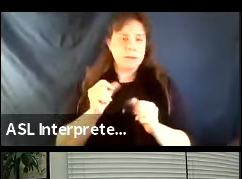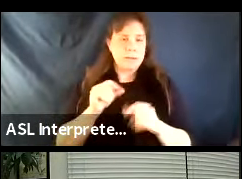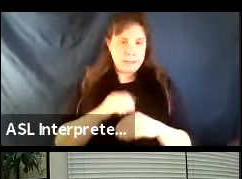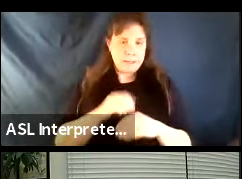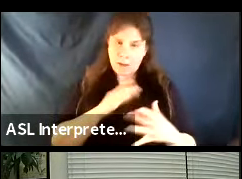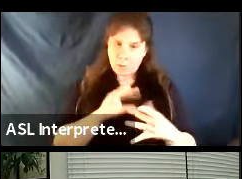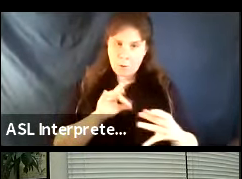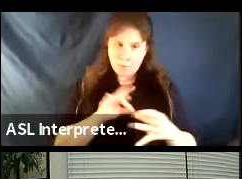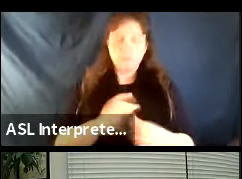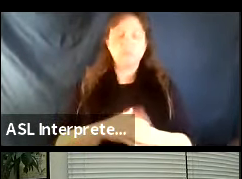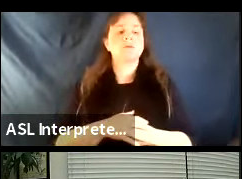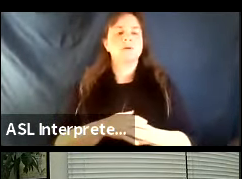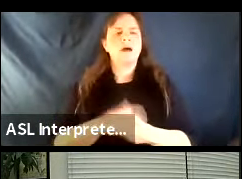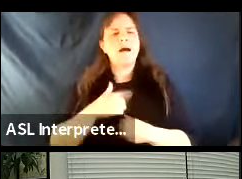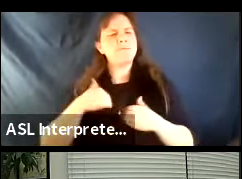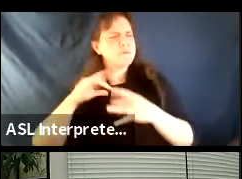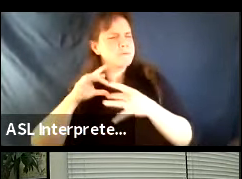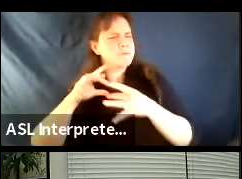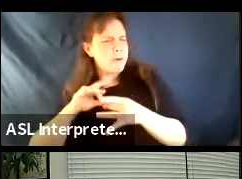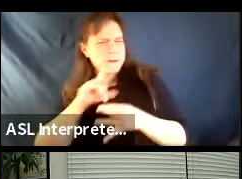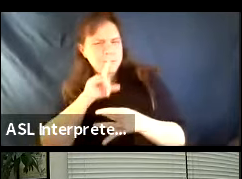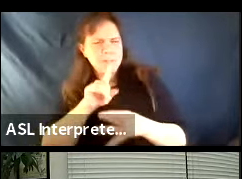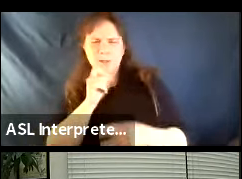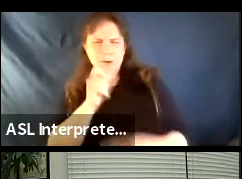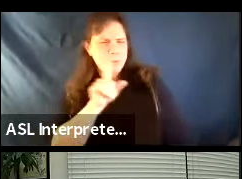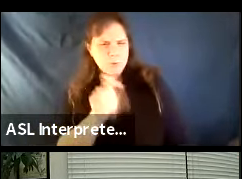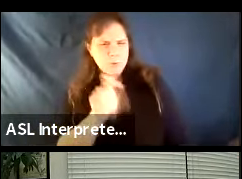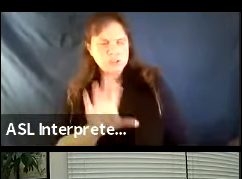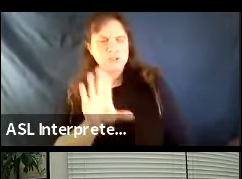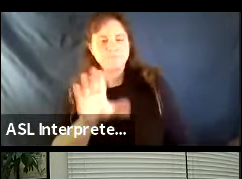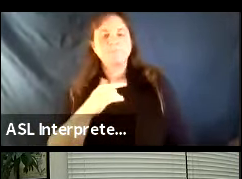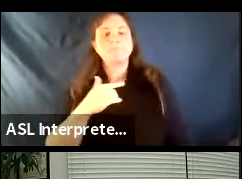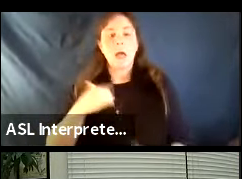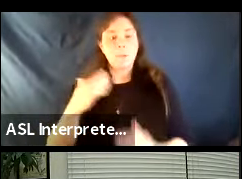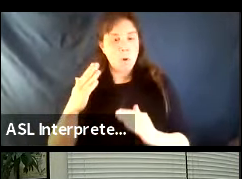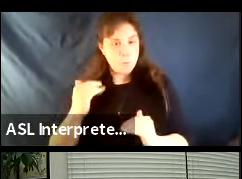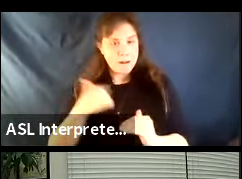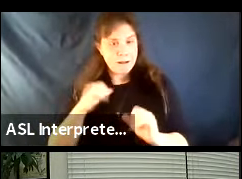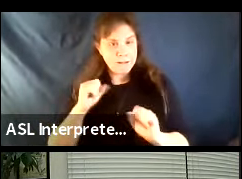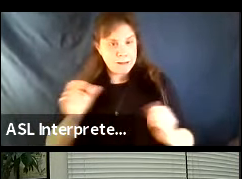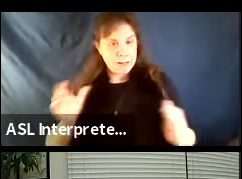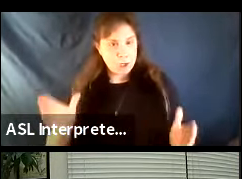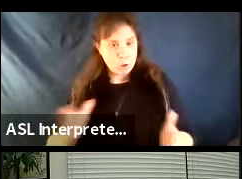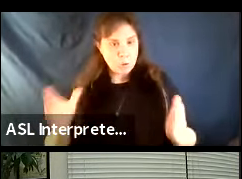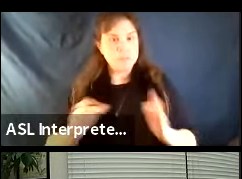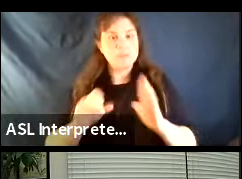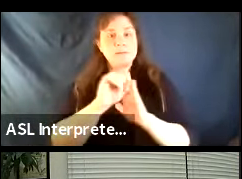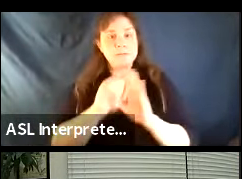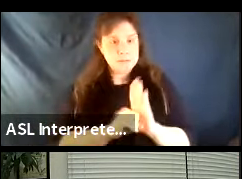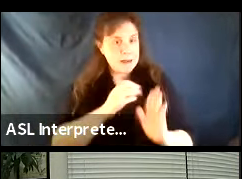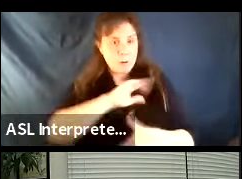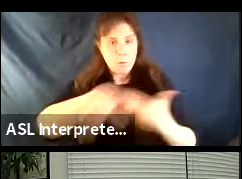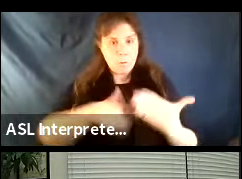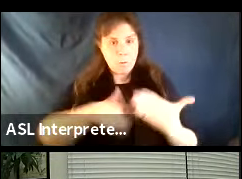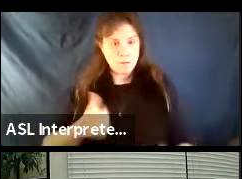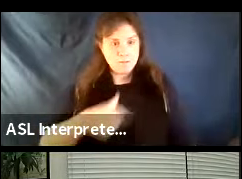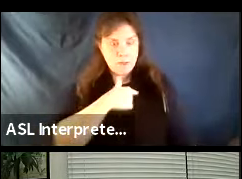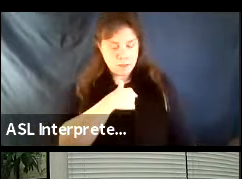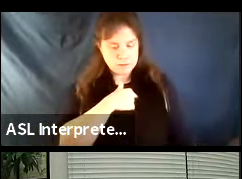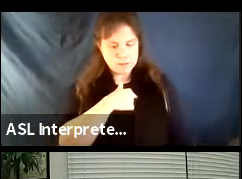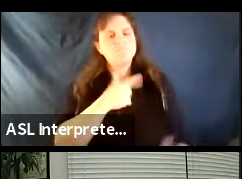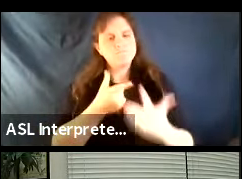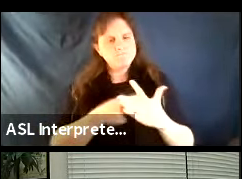is more of a comment than a question, really, and what I'm hoping, what I can encourage the state and all of us to do is really think